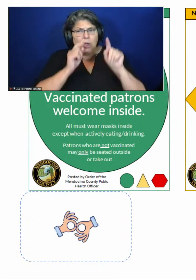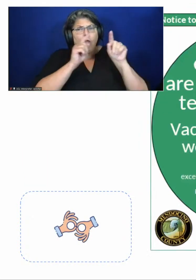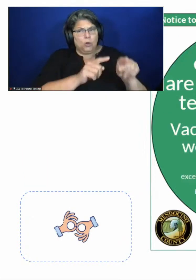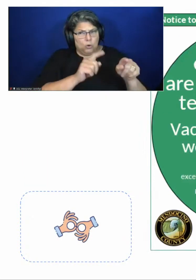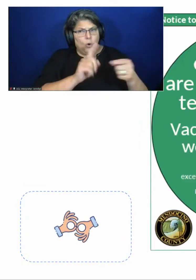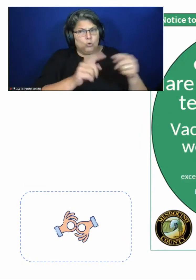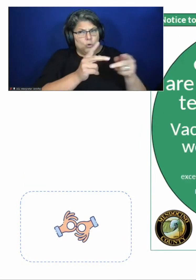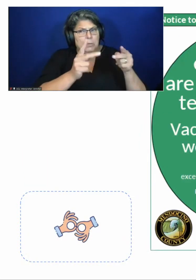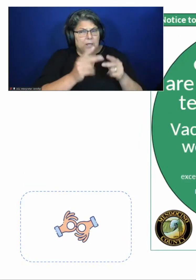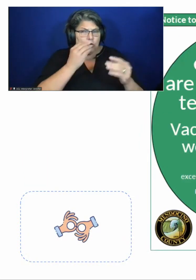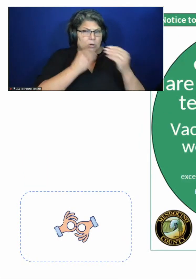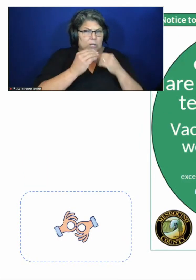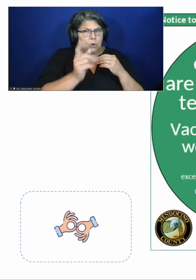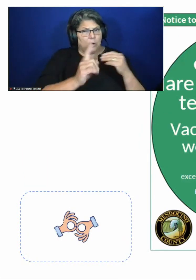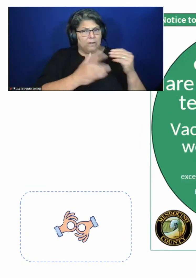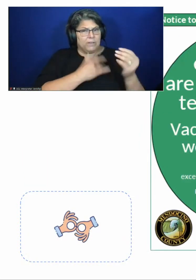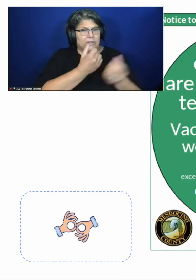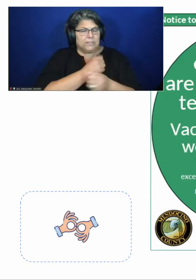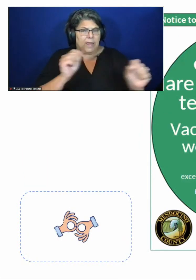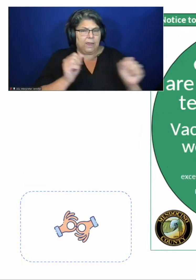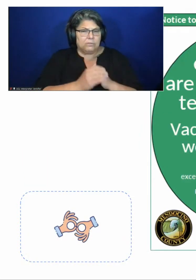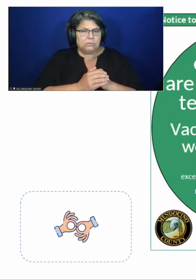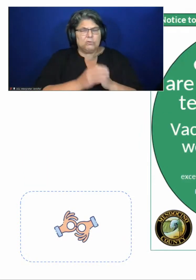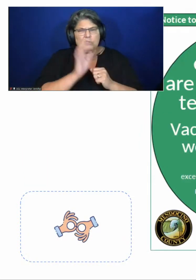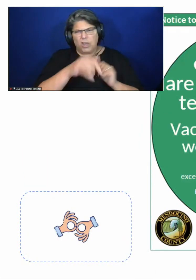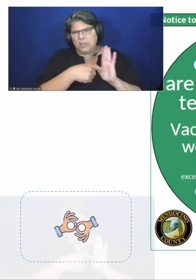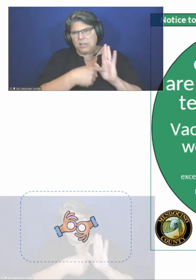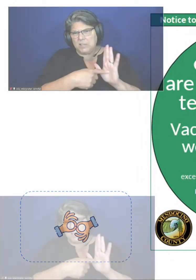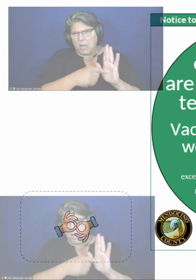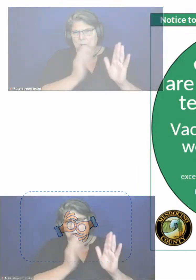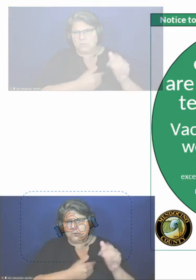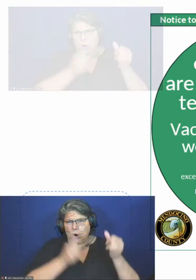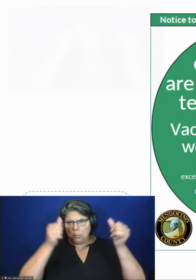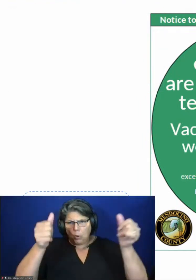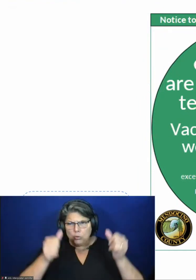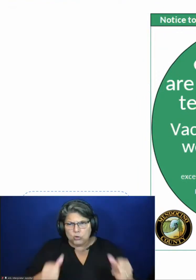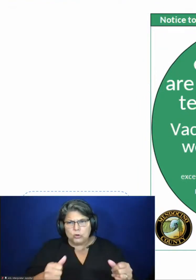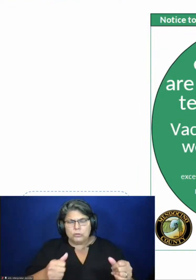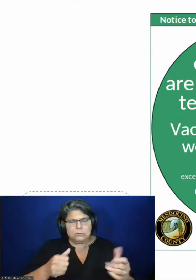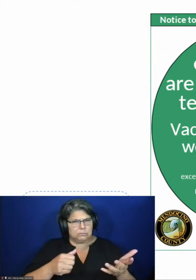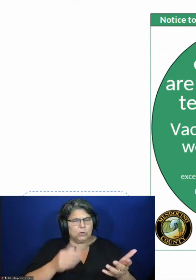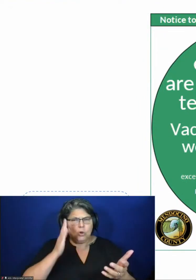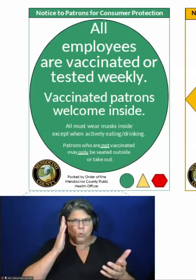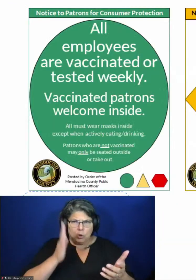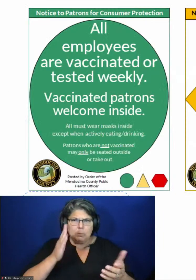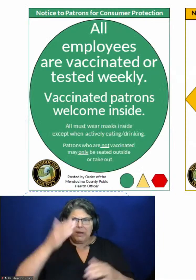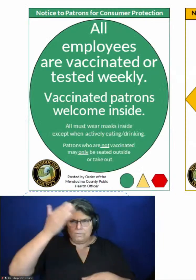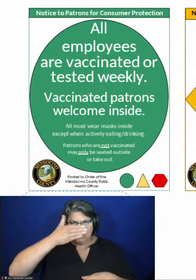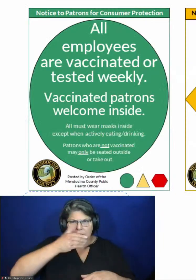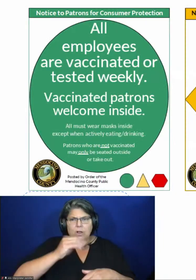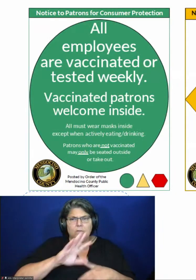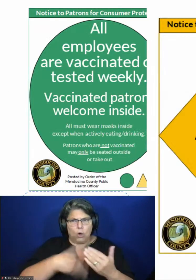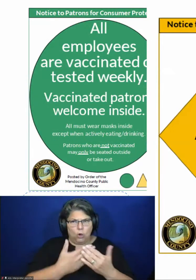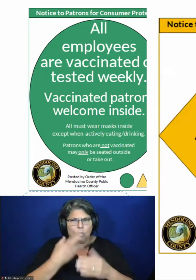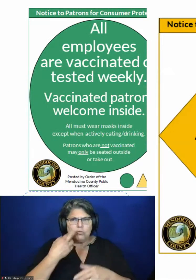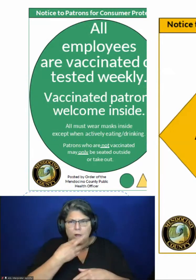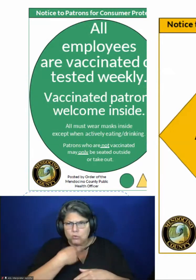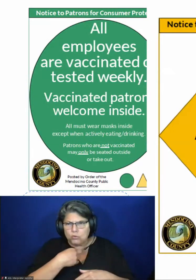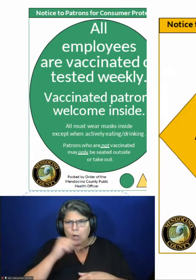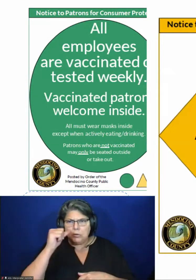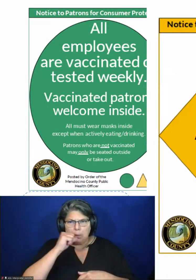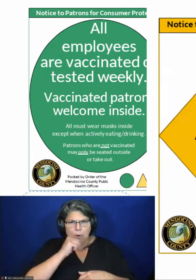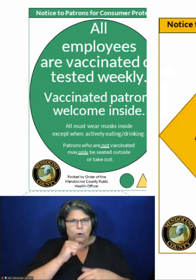safe. So these are the examples of our posters, and they'll be in the front of these establishments, and they are there in